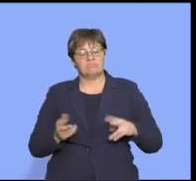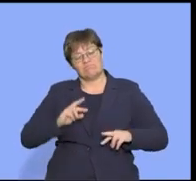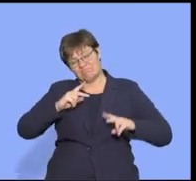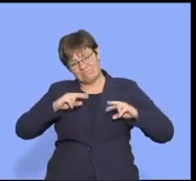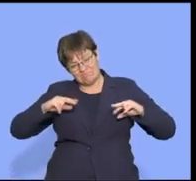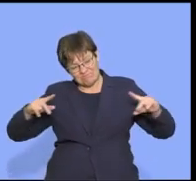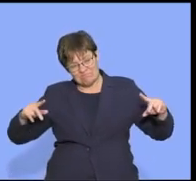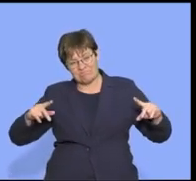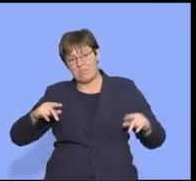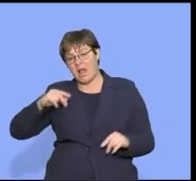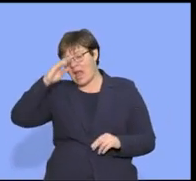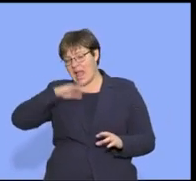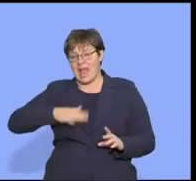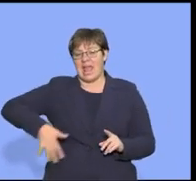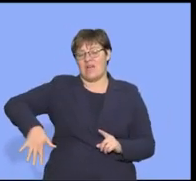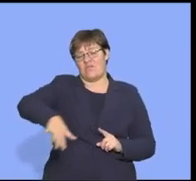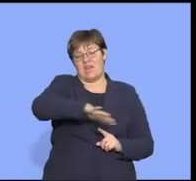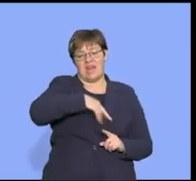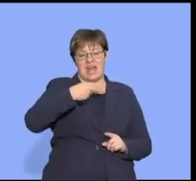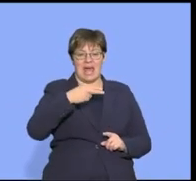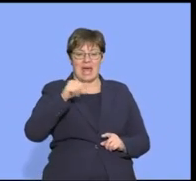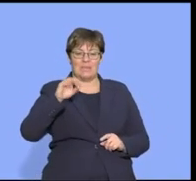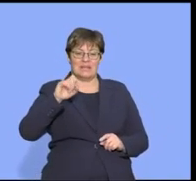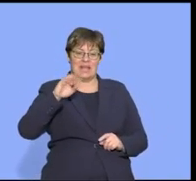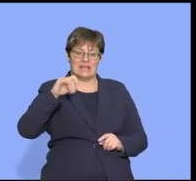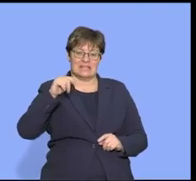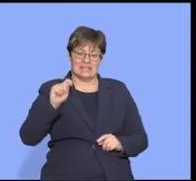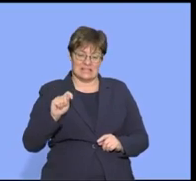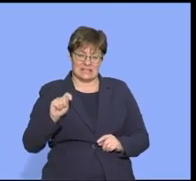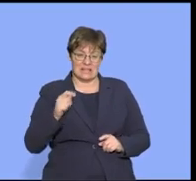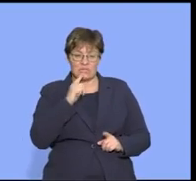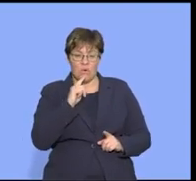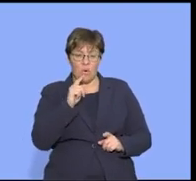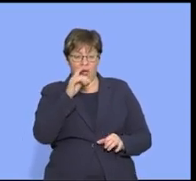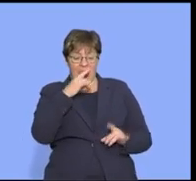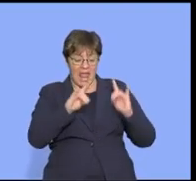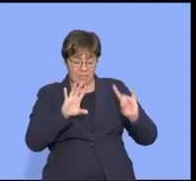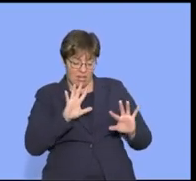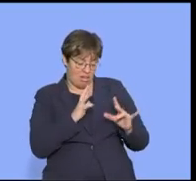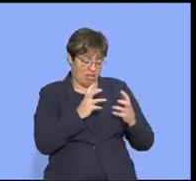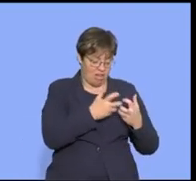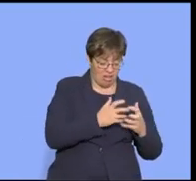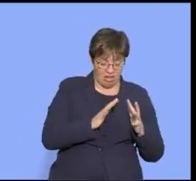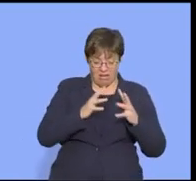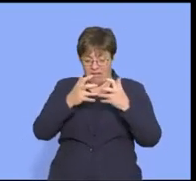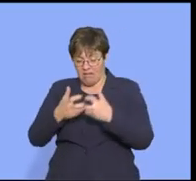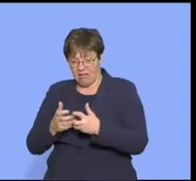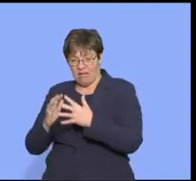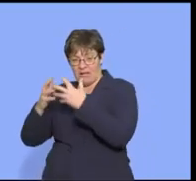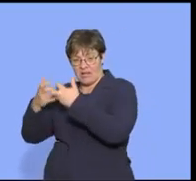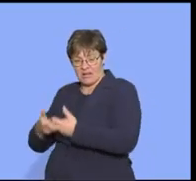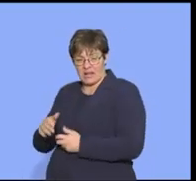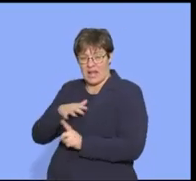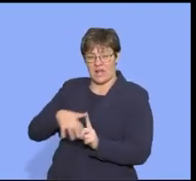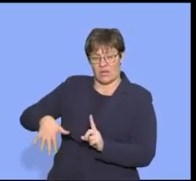different habitats so that animals can become adapted to the many different habitats.